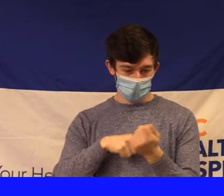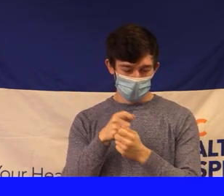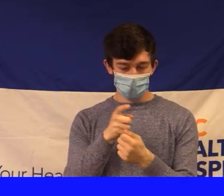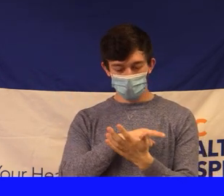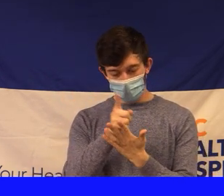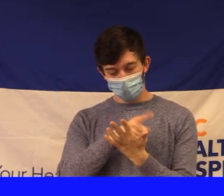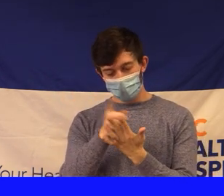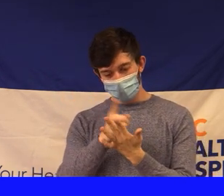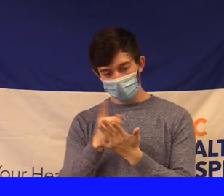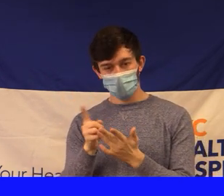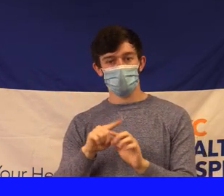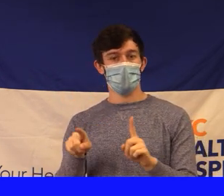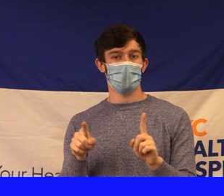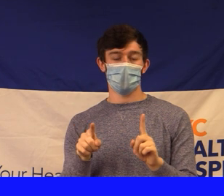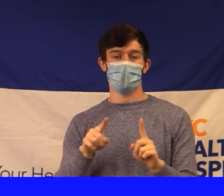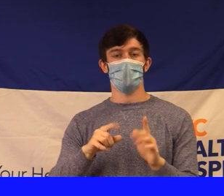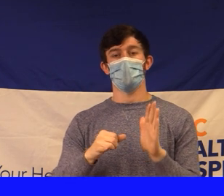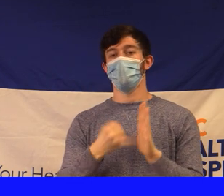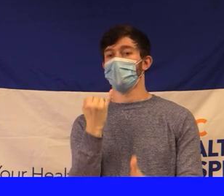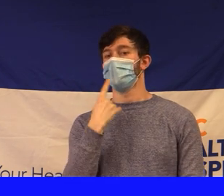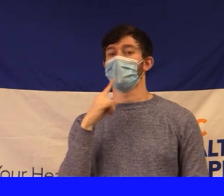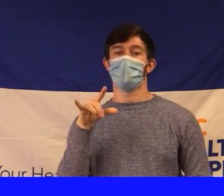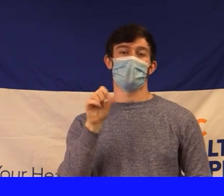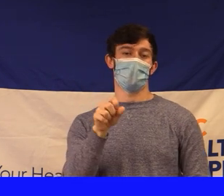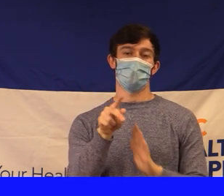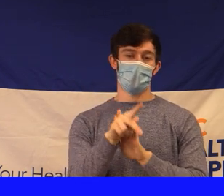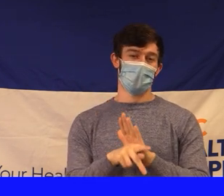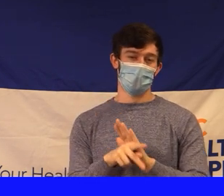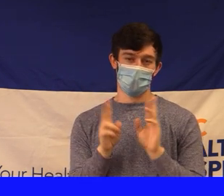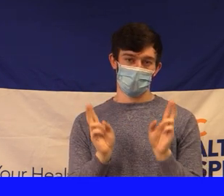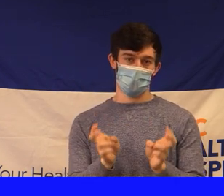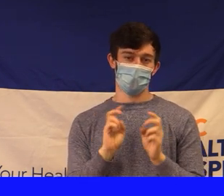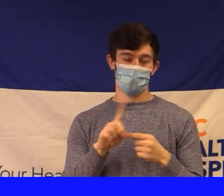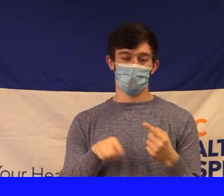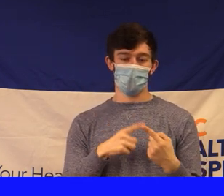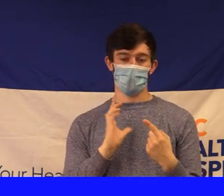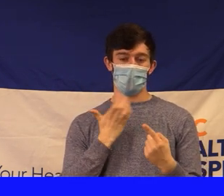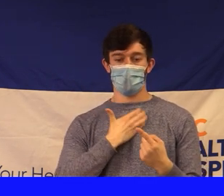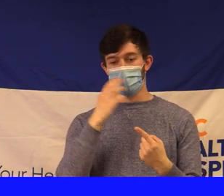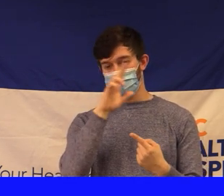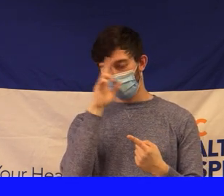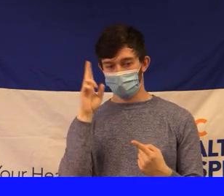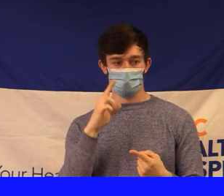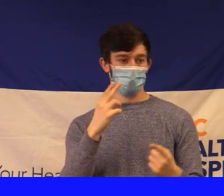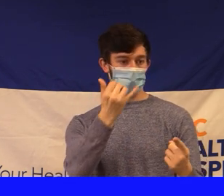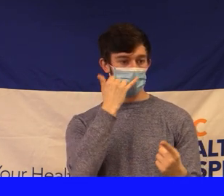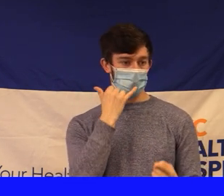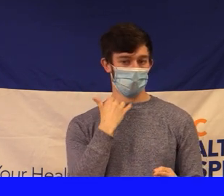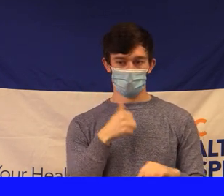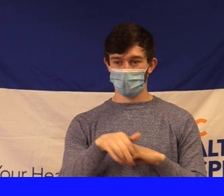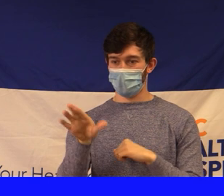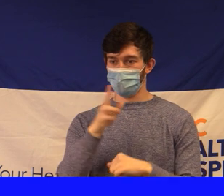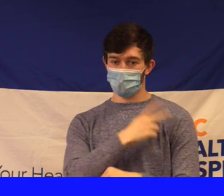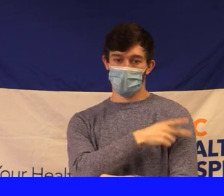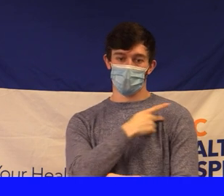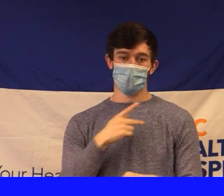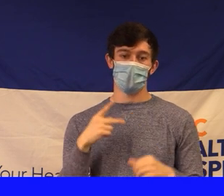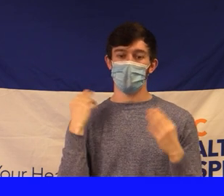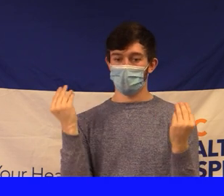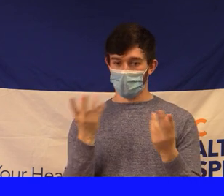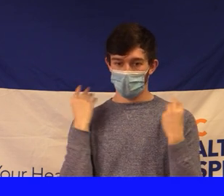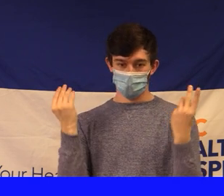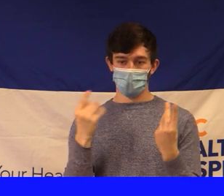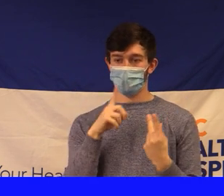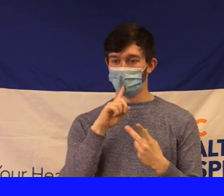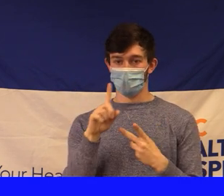significantly, a just say yes policy. So when one of our hospitals calls to send patients, the ambulance